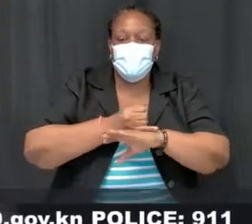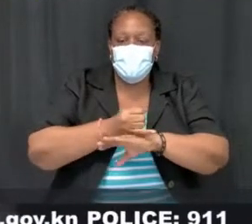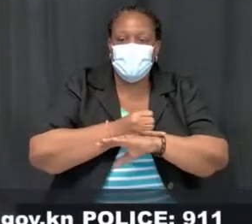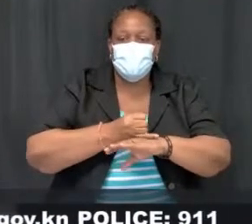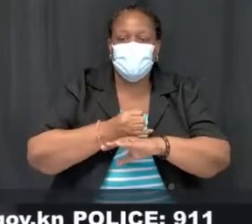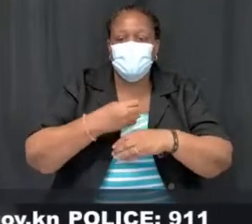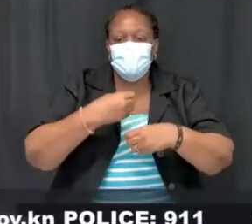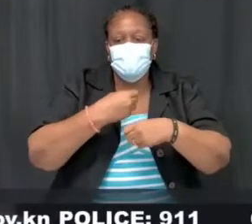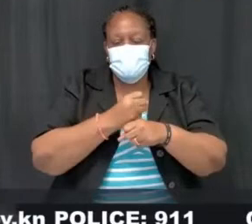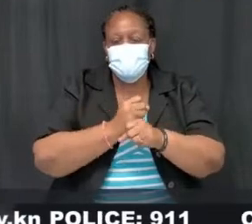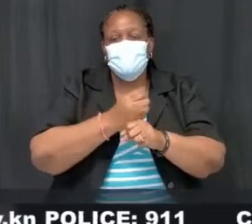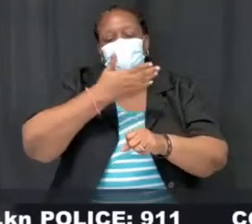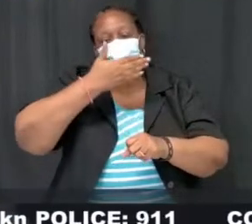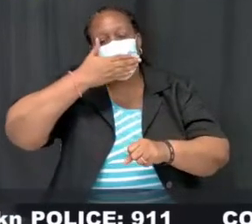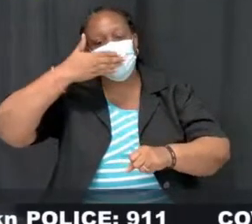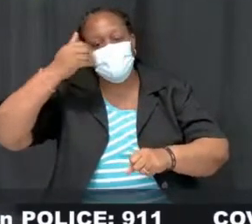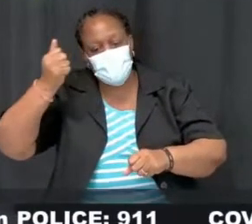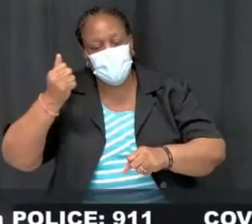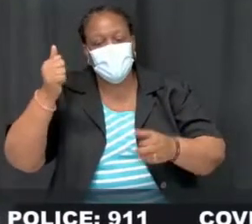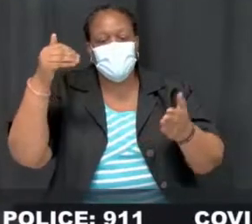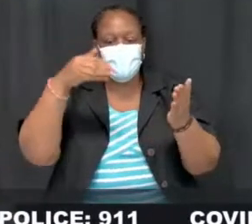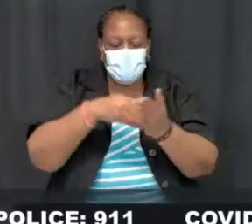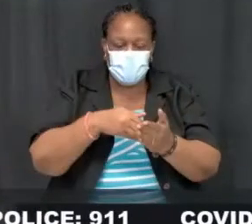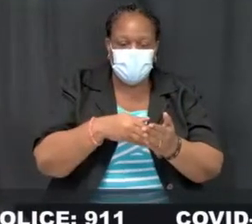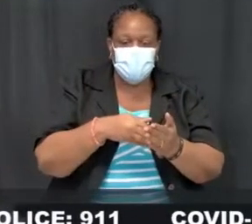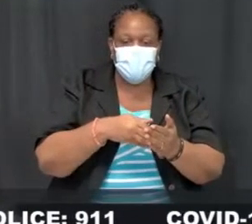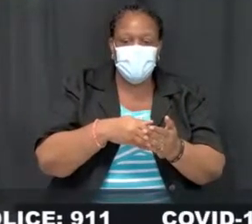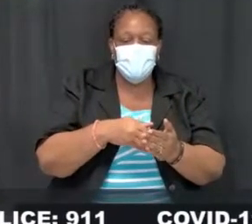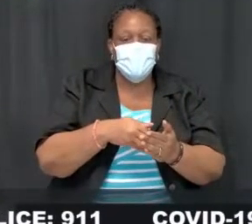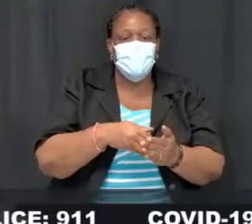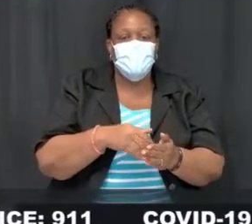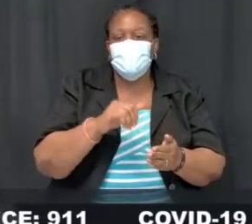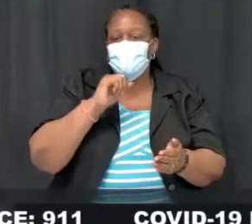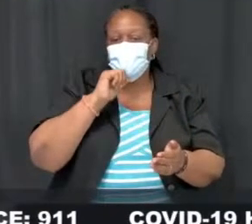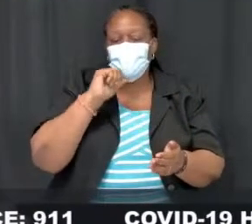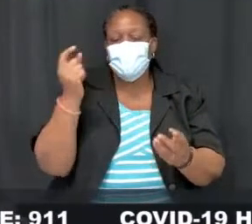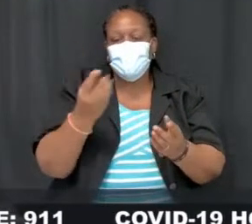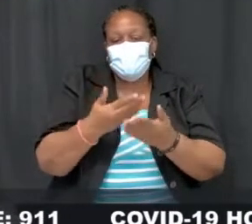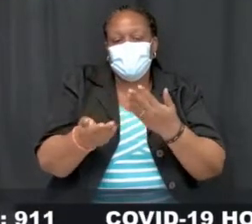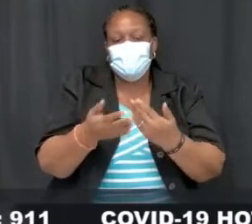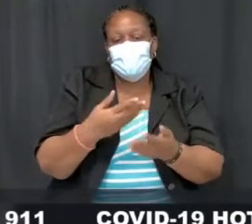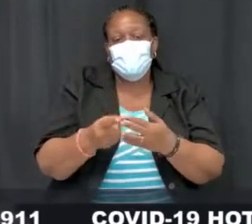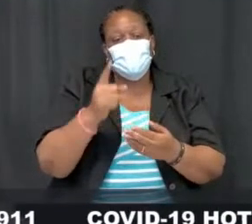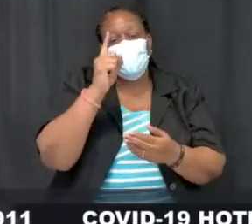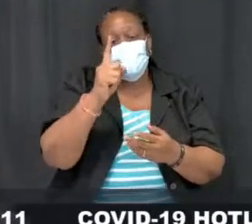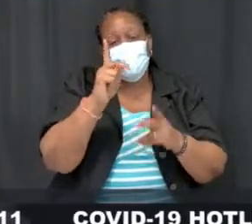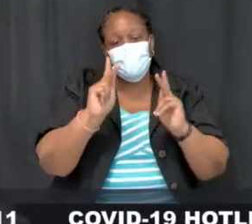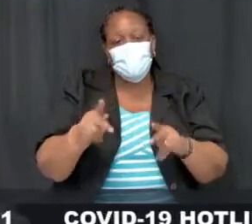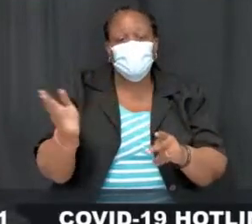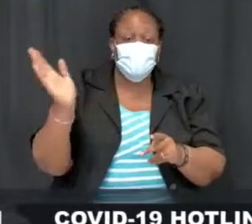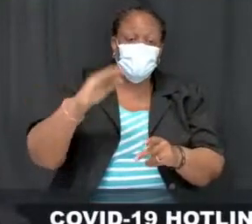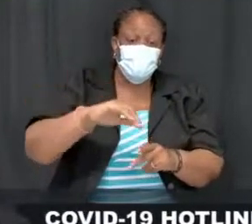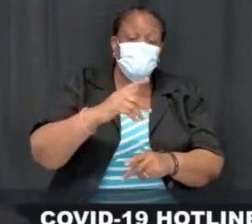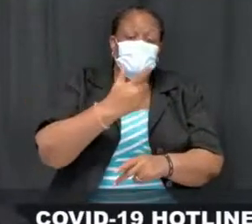that there is any failure in the vaccination program, even if we only have one person showing up per day.